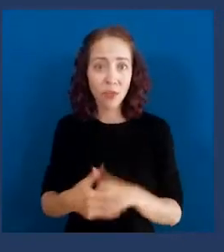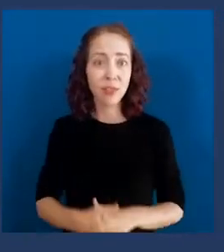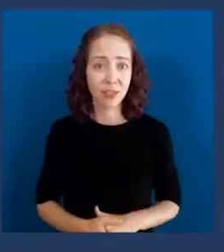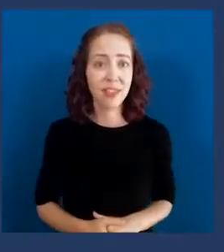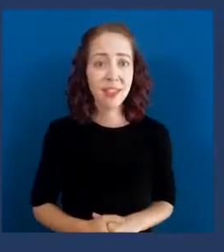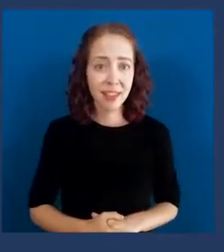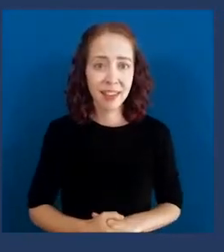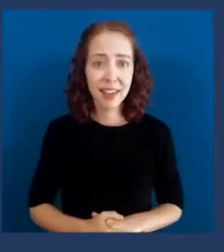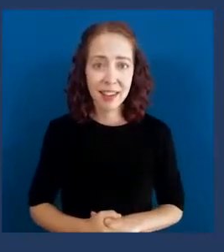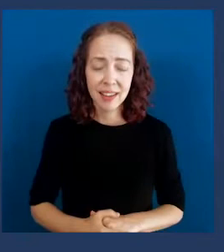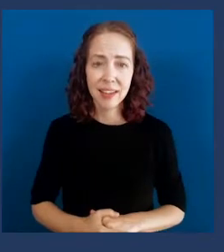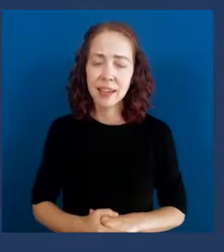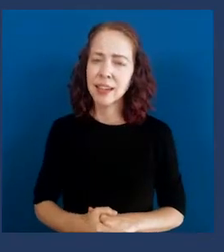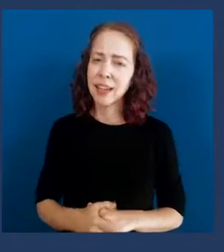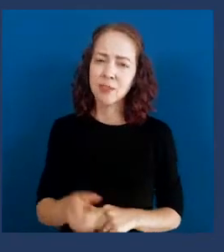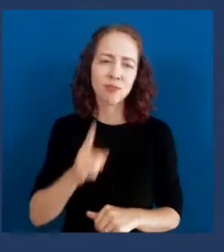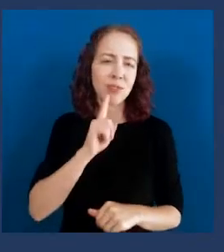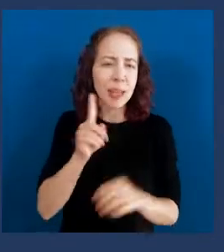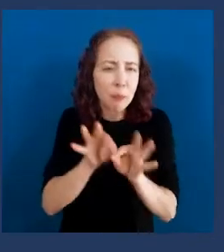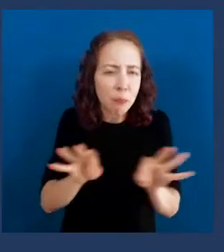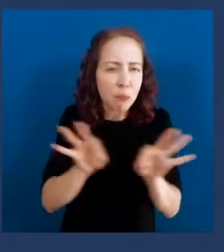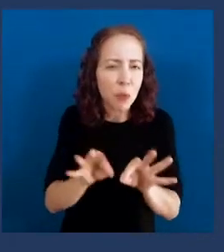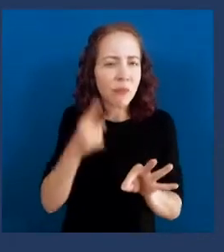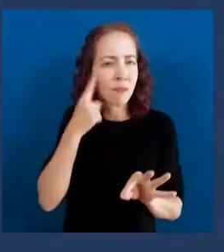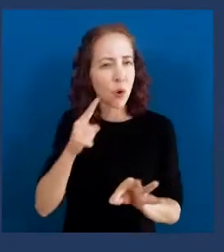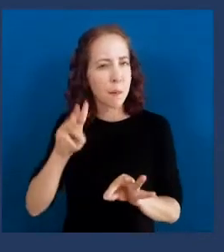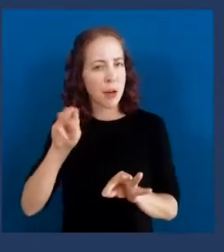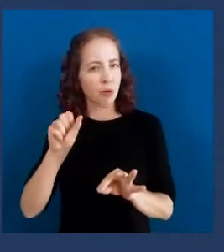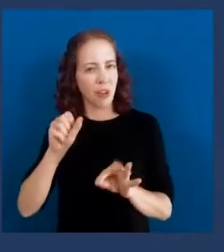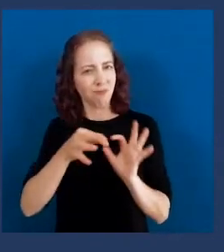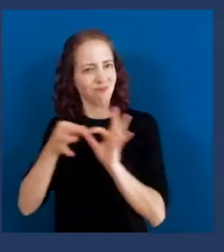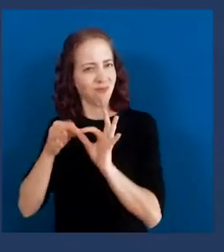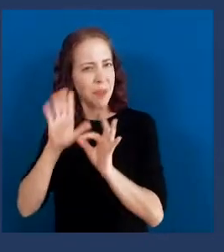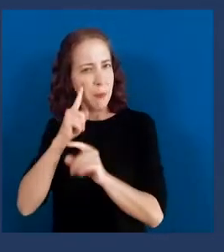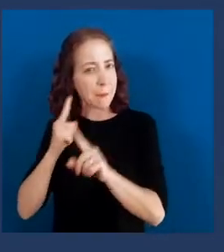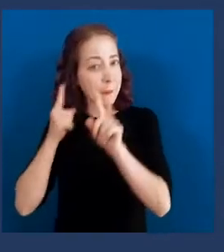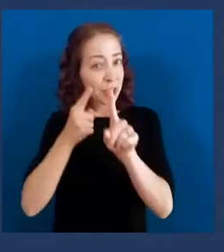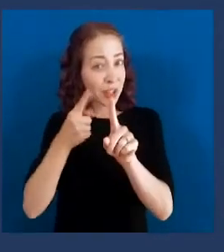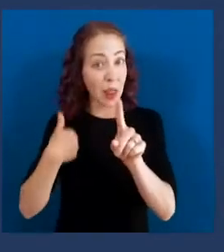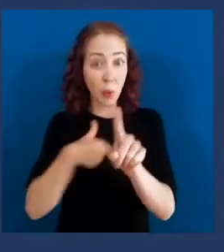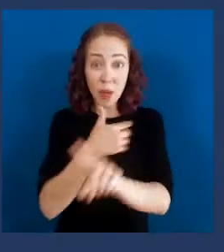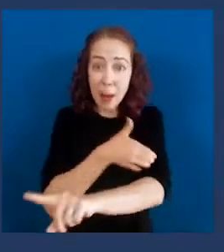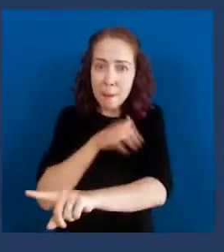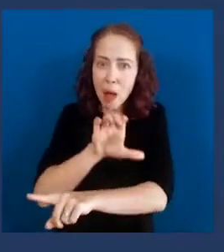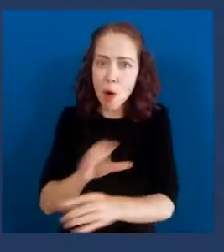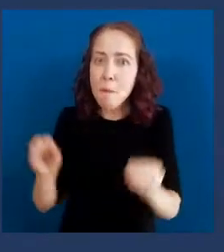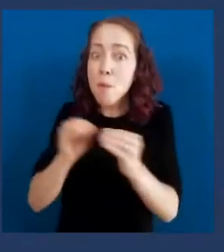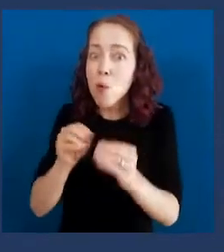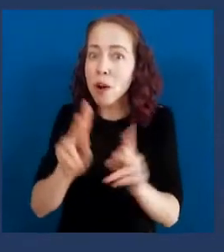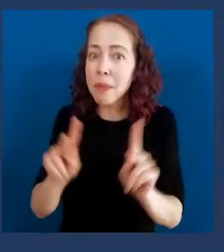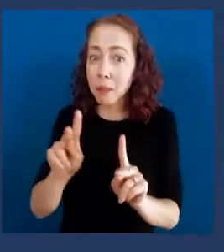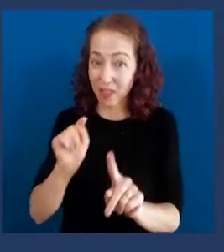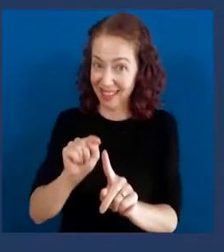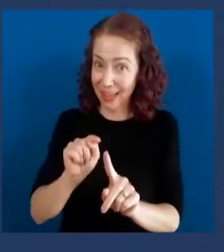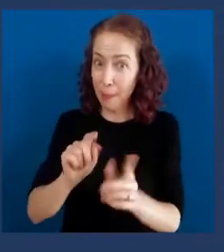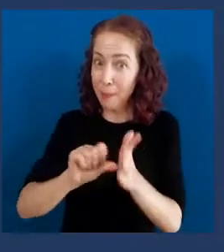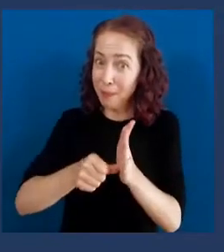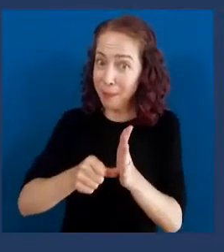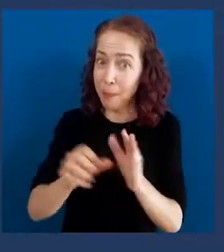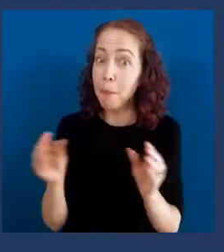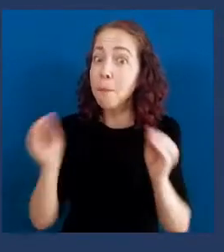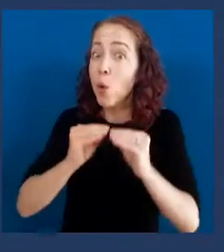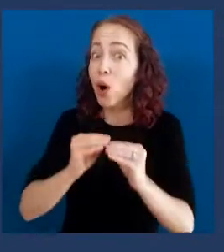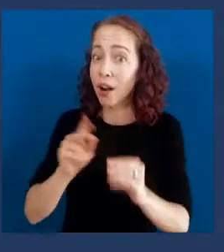software experiences. It is core to Microsoft's mission that we empower more people. Get that, empower